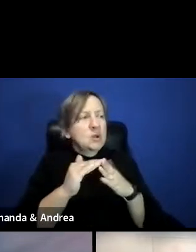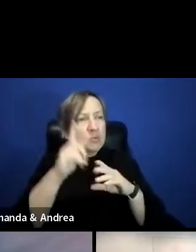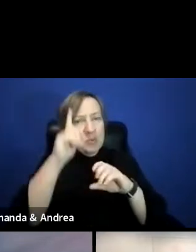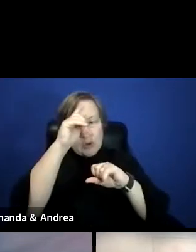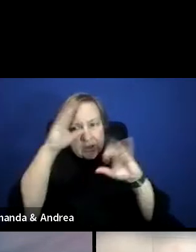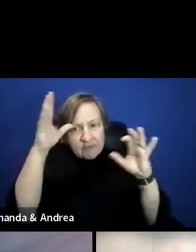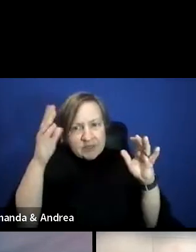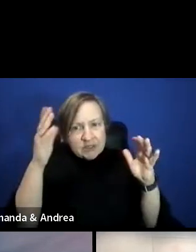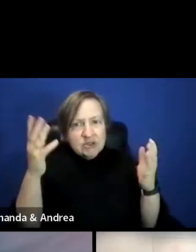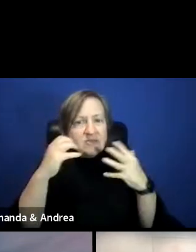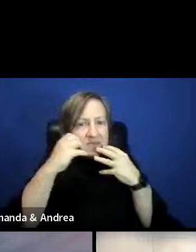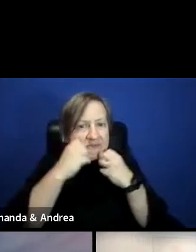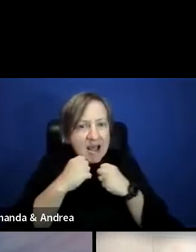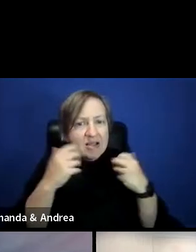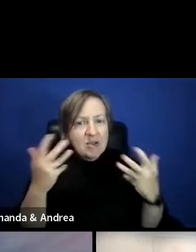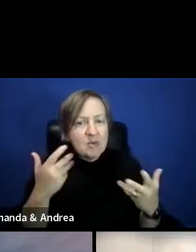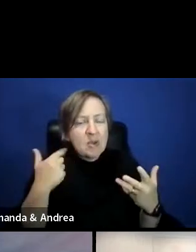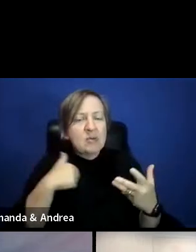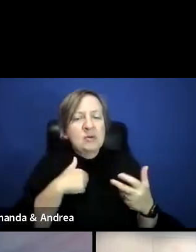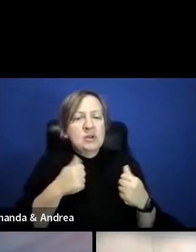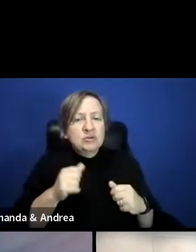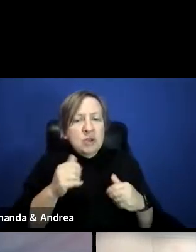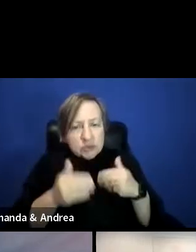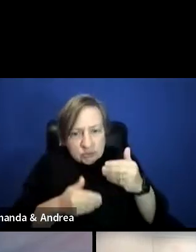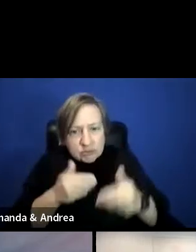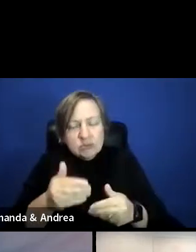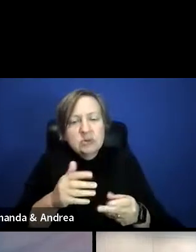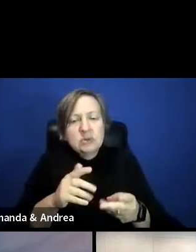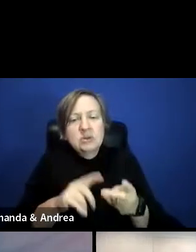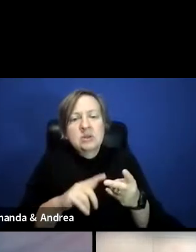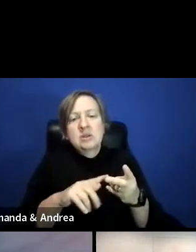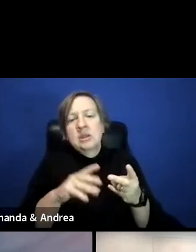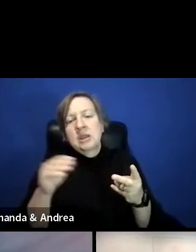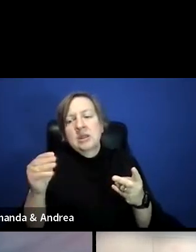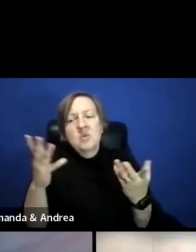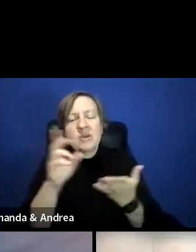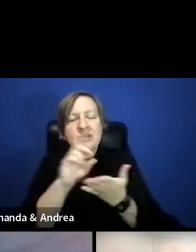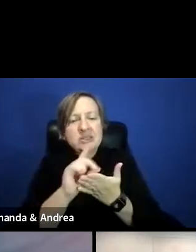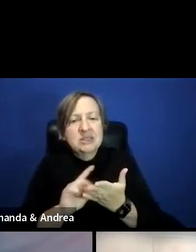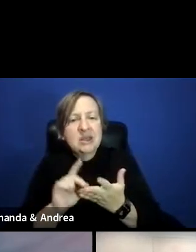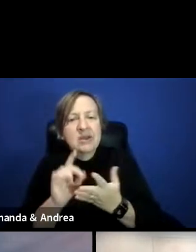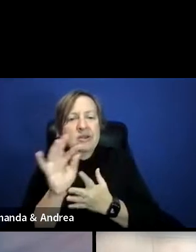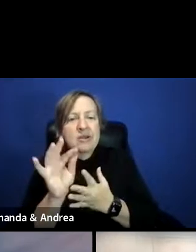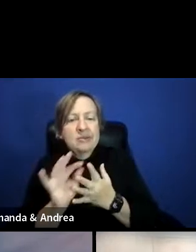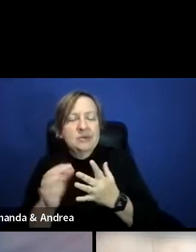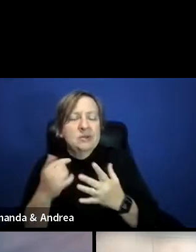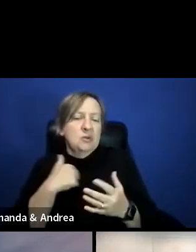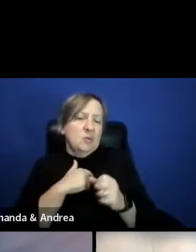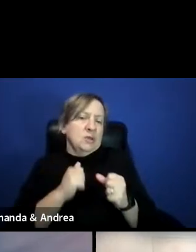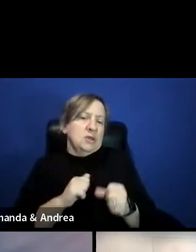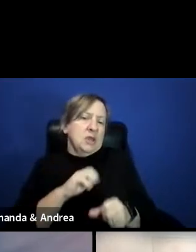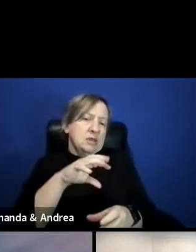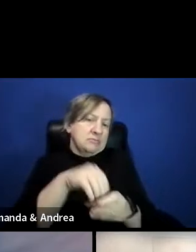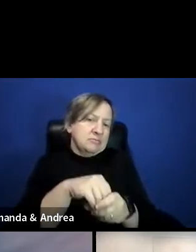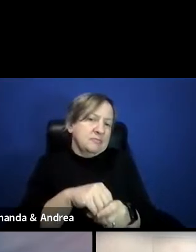vision and values that we're trying to move forward? And with that, what are some design options that we could incorporate? And so there was